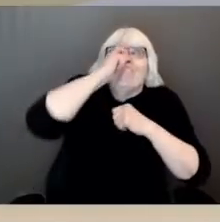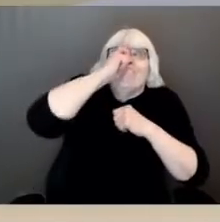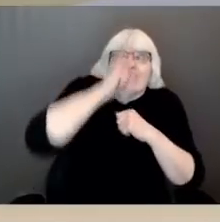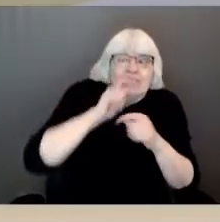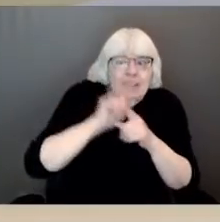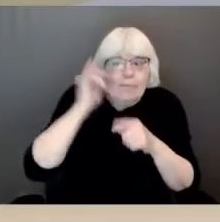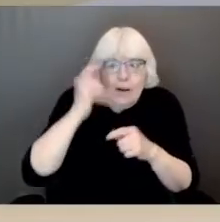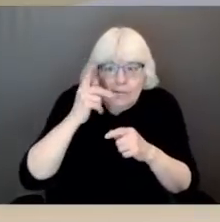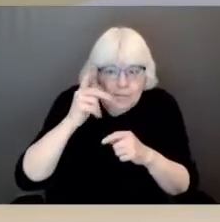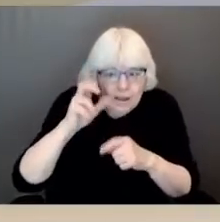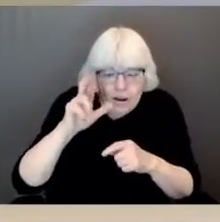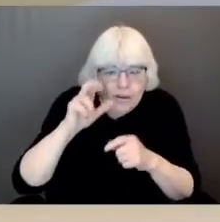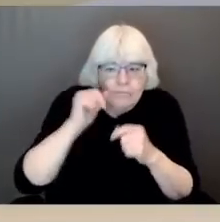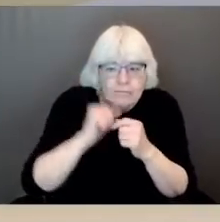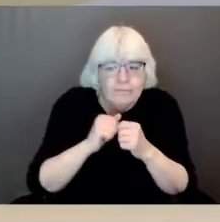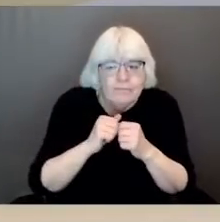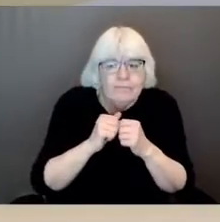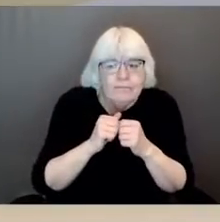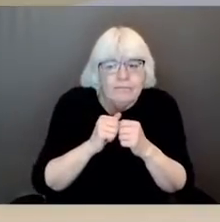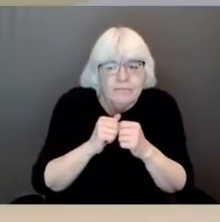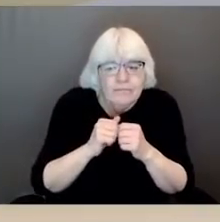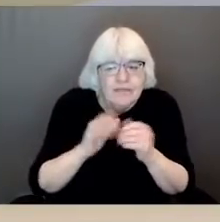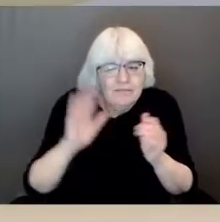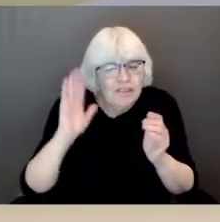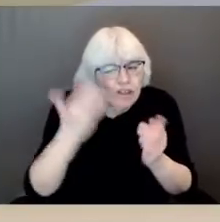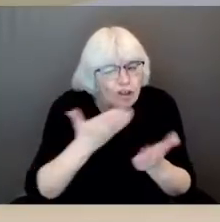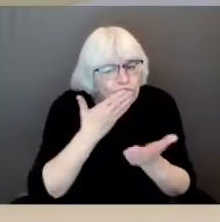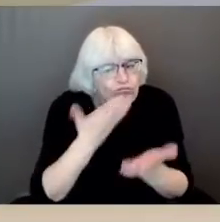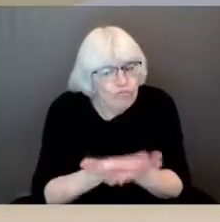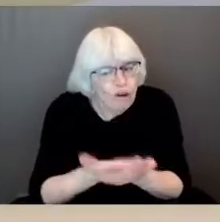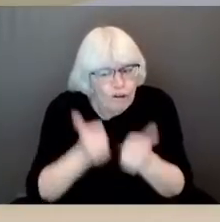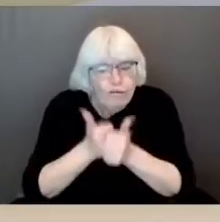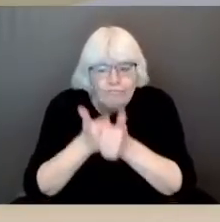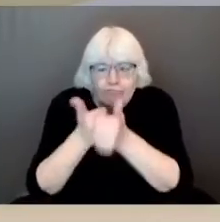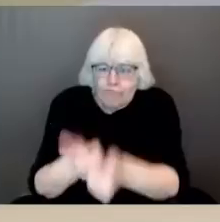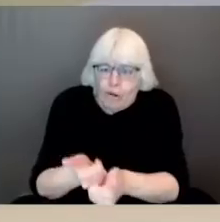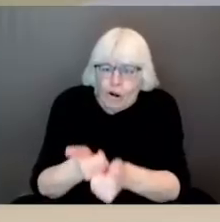actually getting very good compliance with some of those tests. So